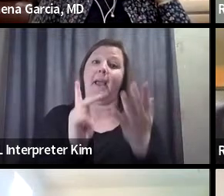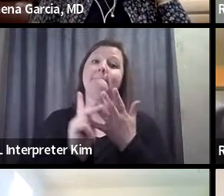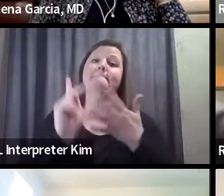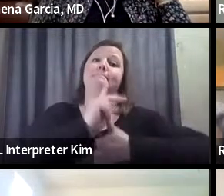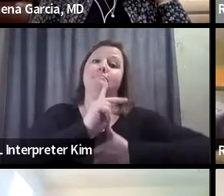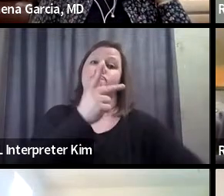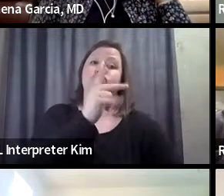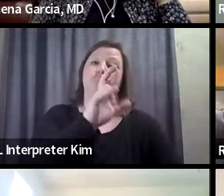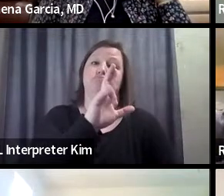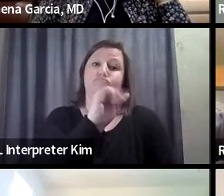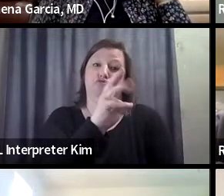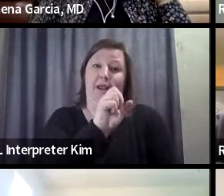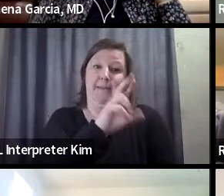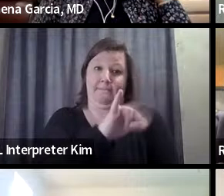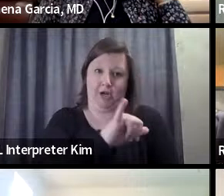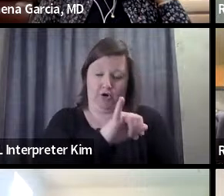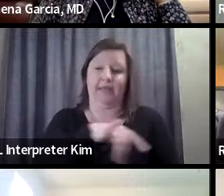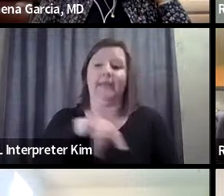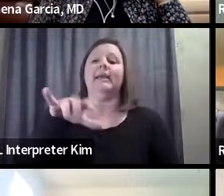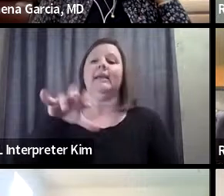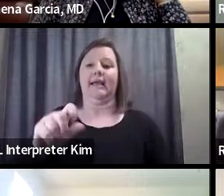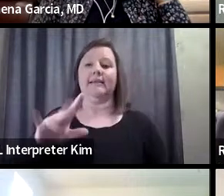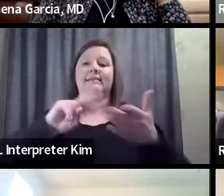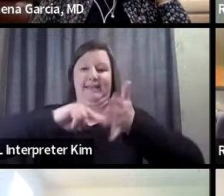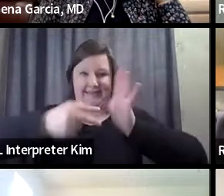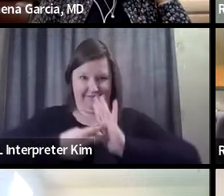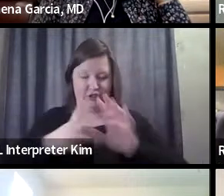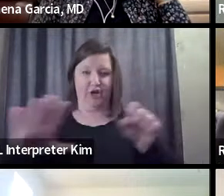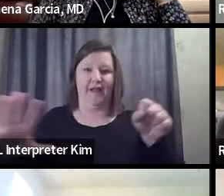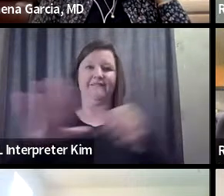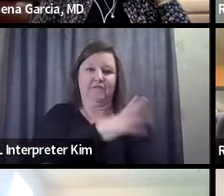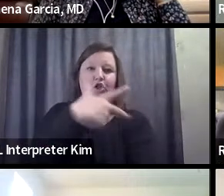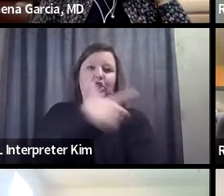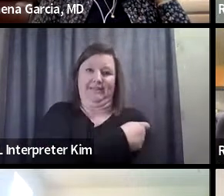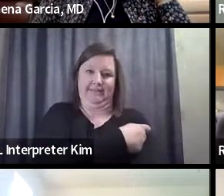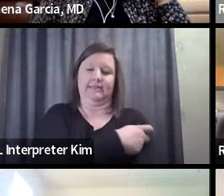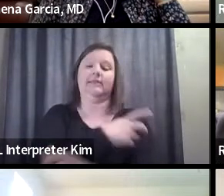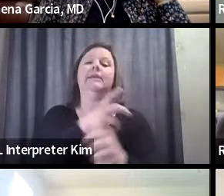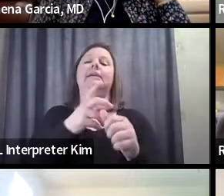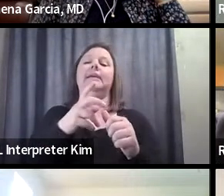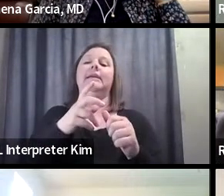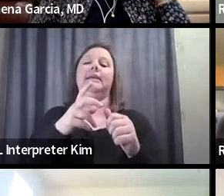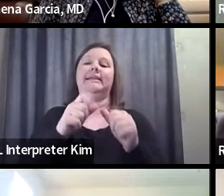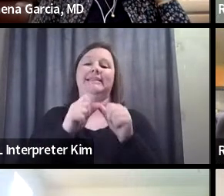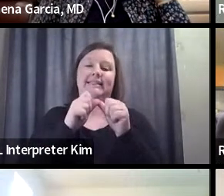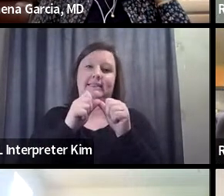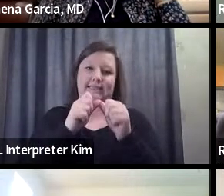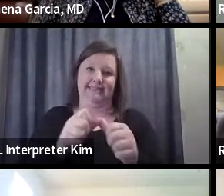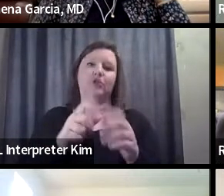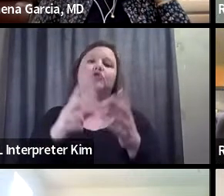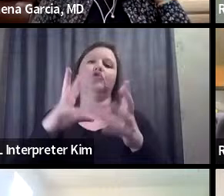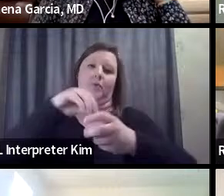Yeah, so the definition of fully vaccinated continues to be a primary series that's completed.